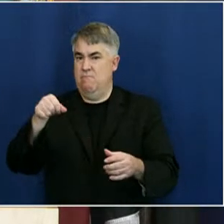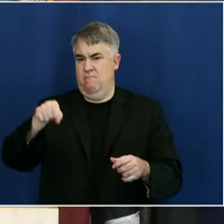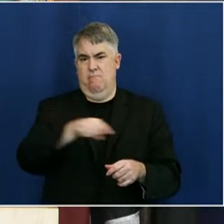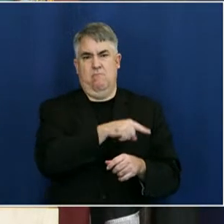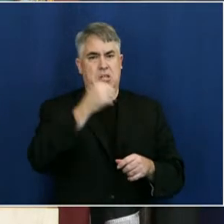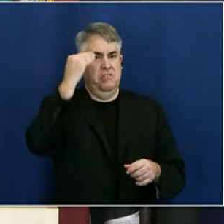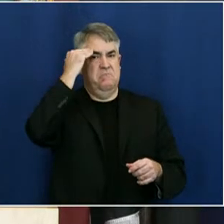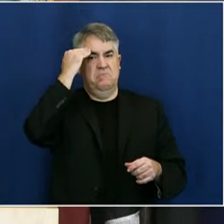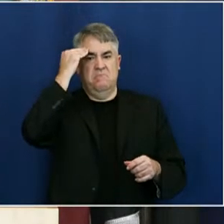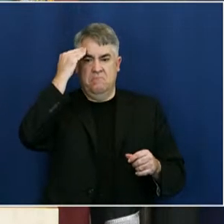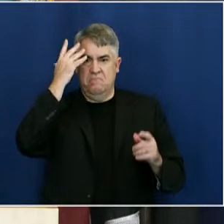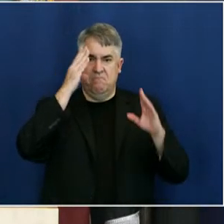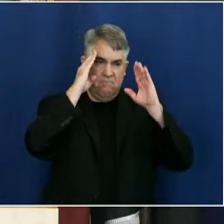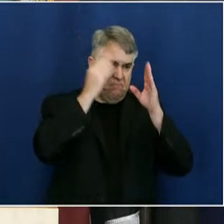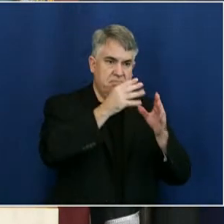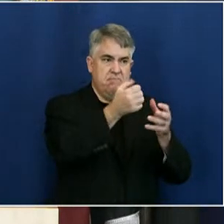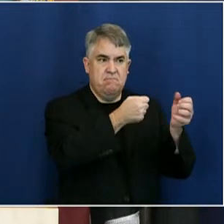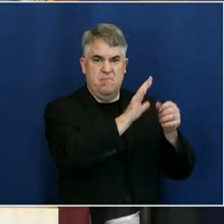to meet the communities most in need.